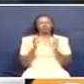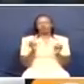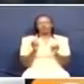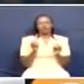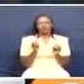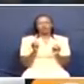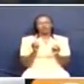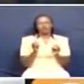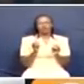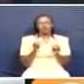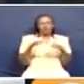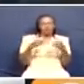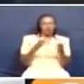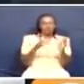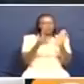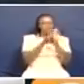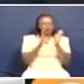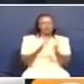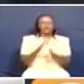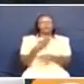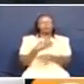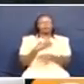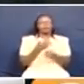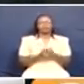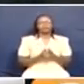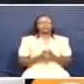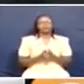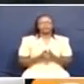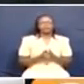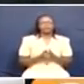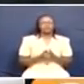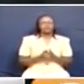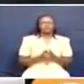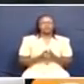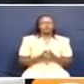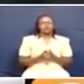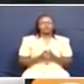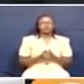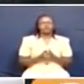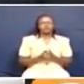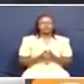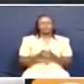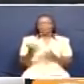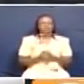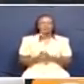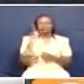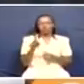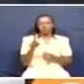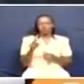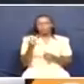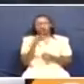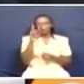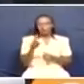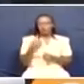or counsel appearing for the third respondent. Unless my lords have any questions, as I